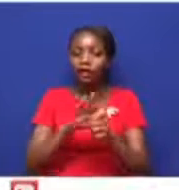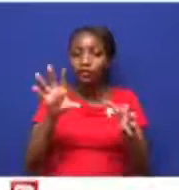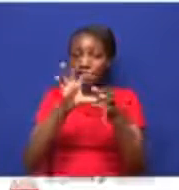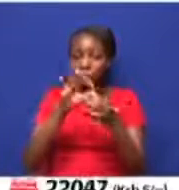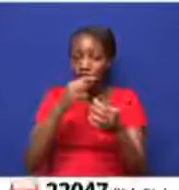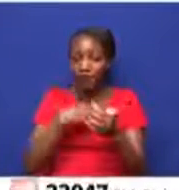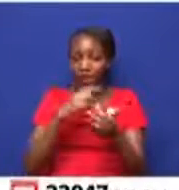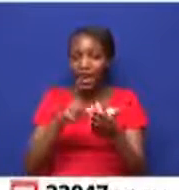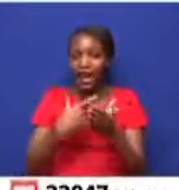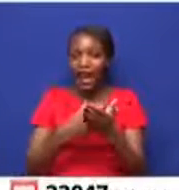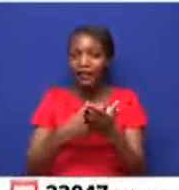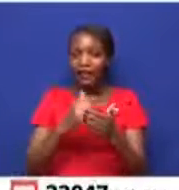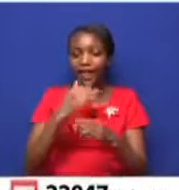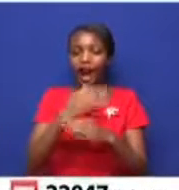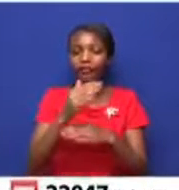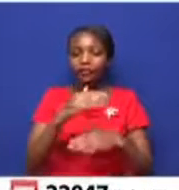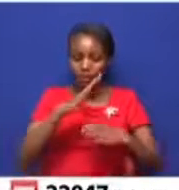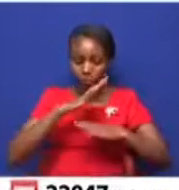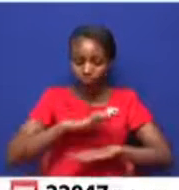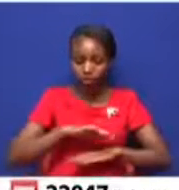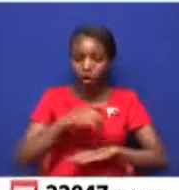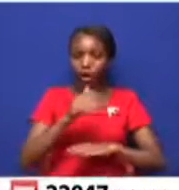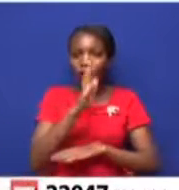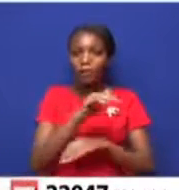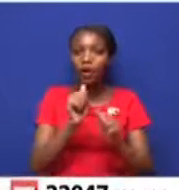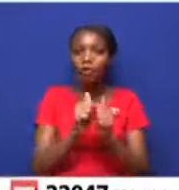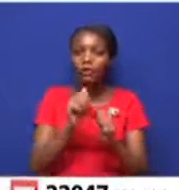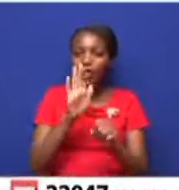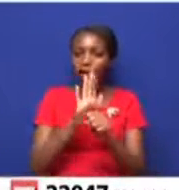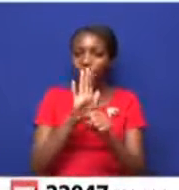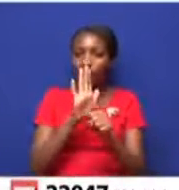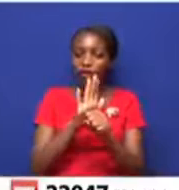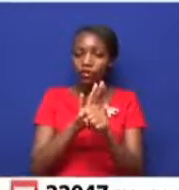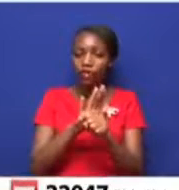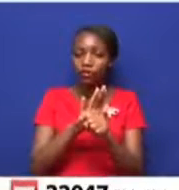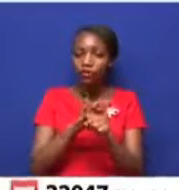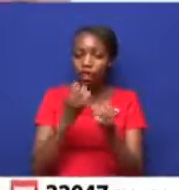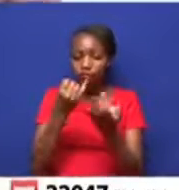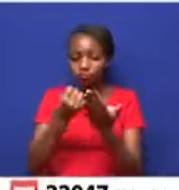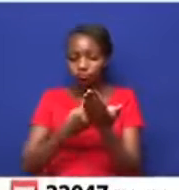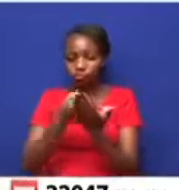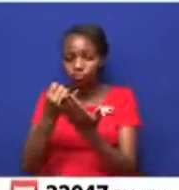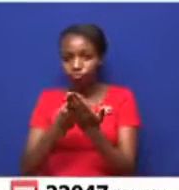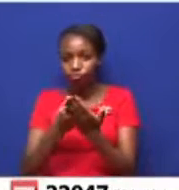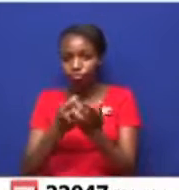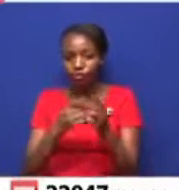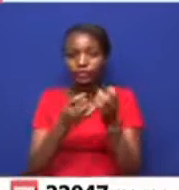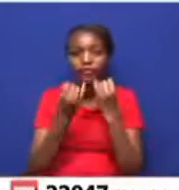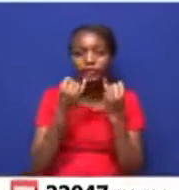And right after the break, we'll be coming back with Barack Jacuzzi. Y'all know him as